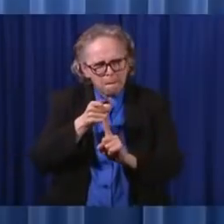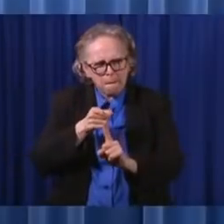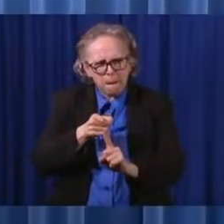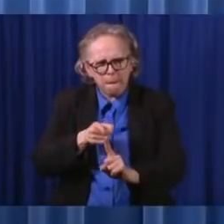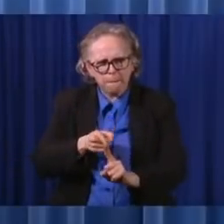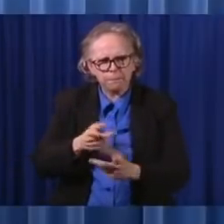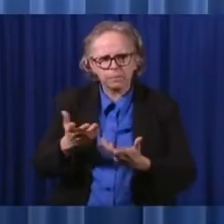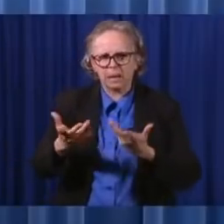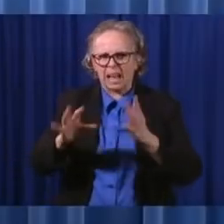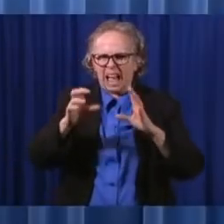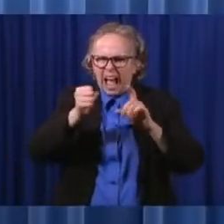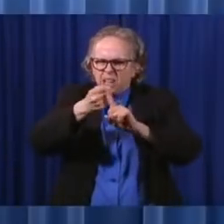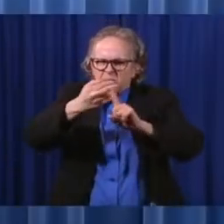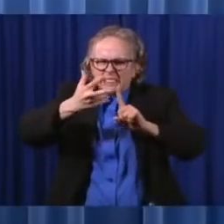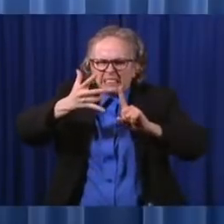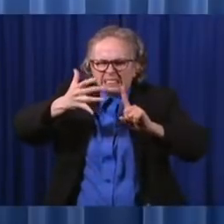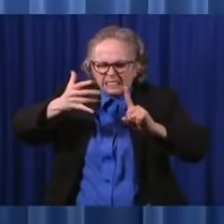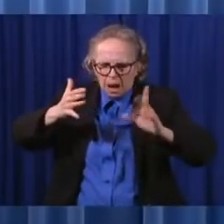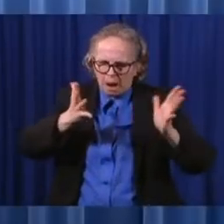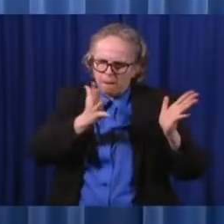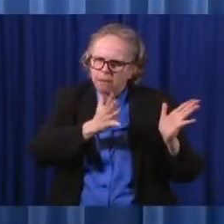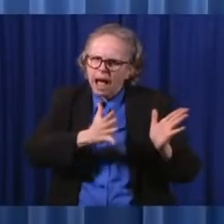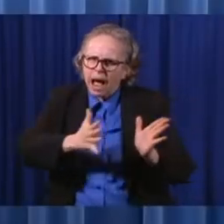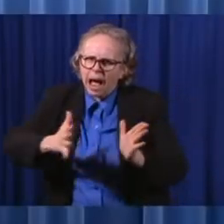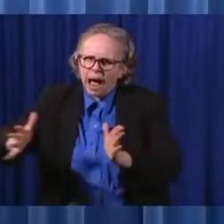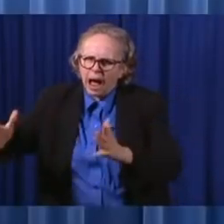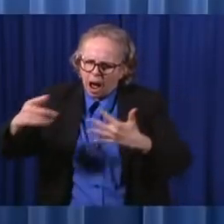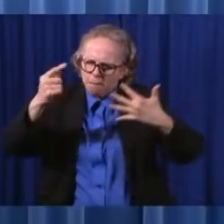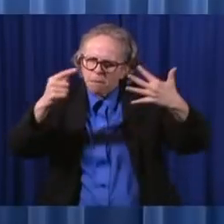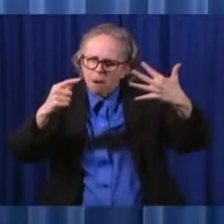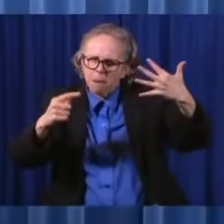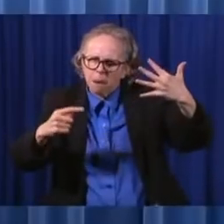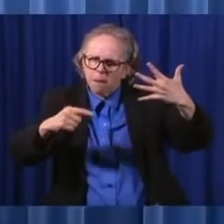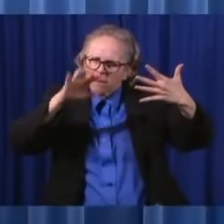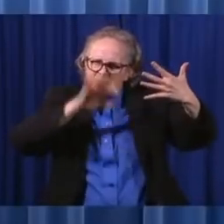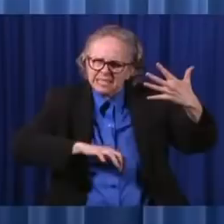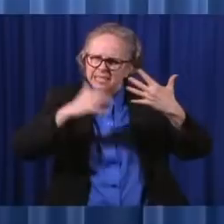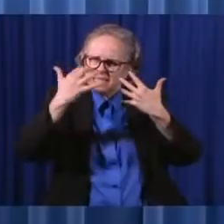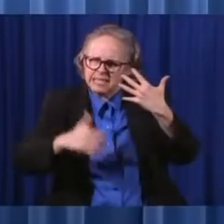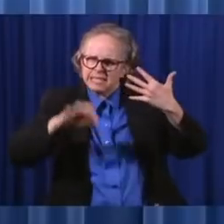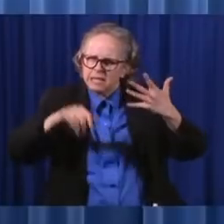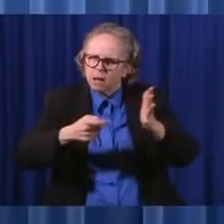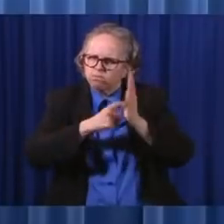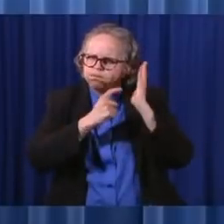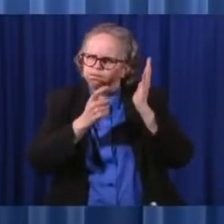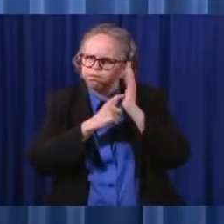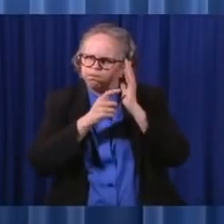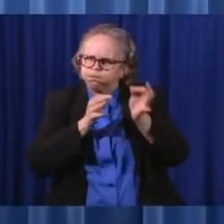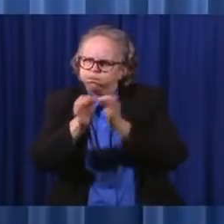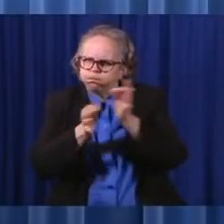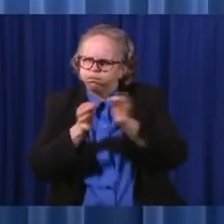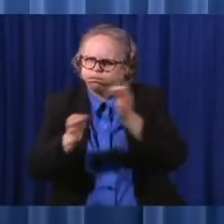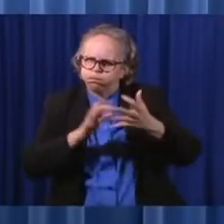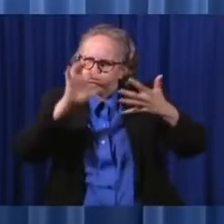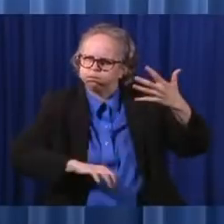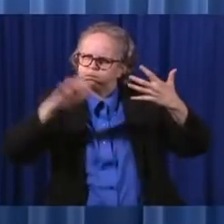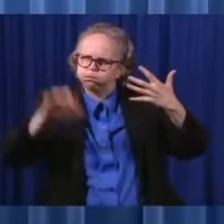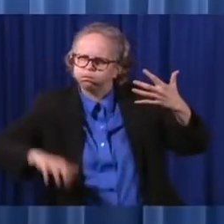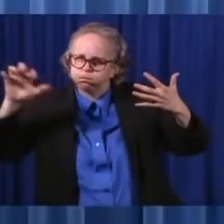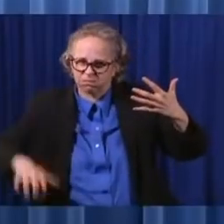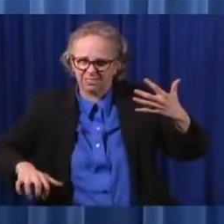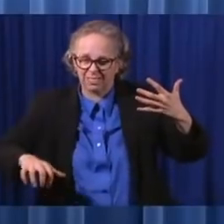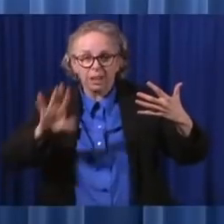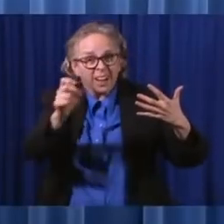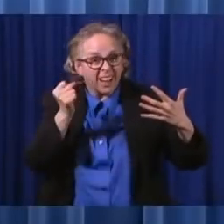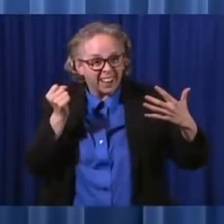and elaborate specifications. Many of these have been, frankly, extremely impressive.